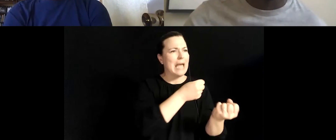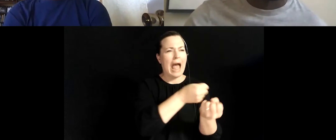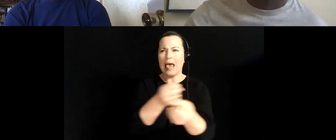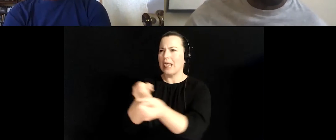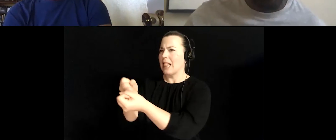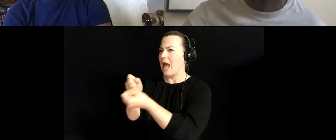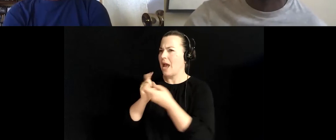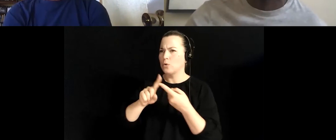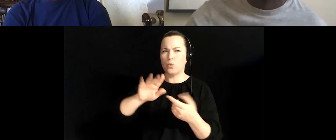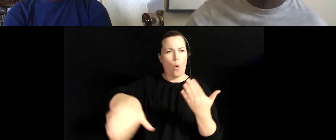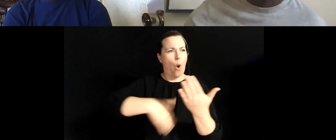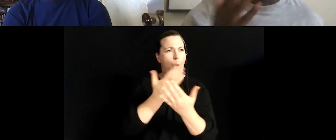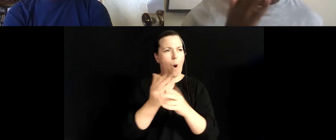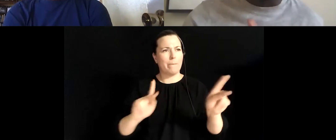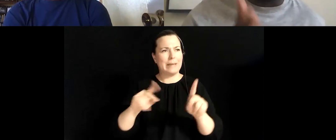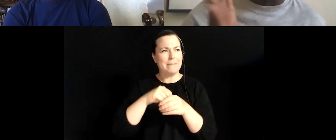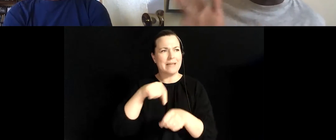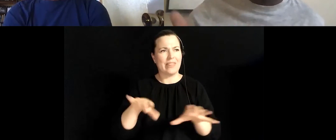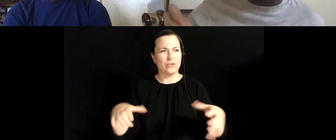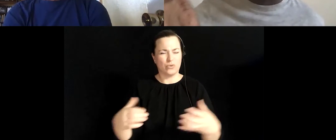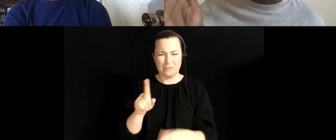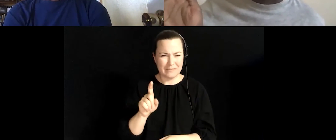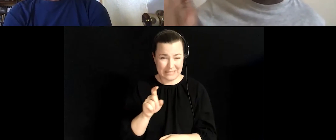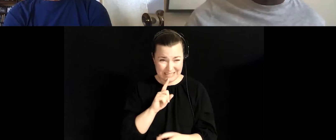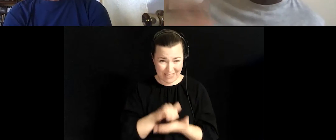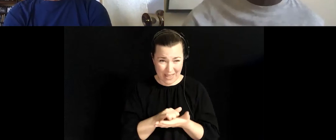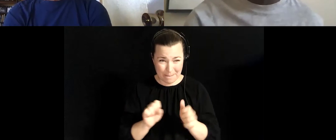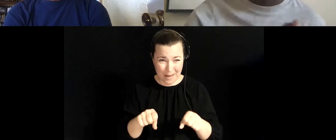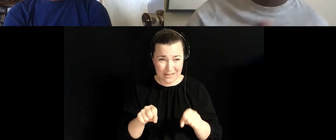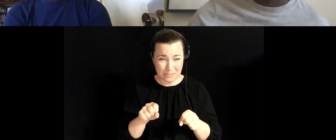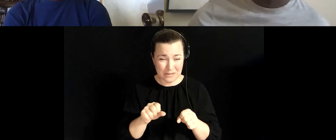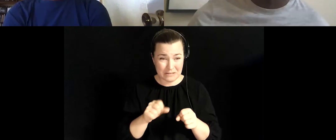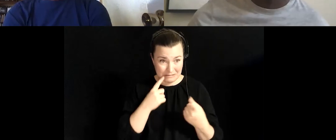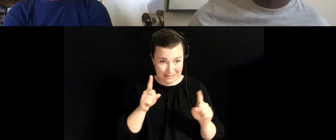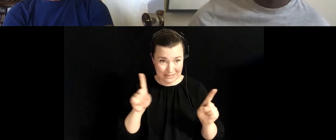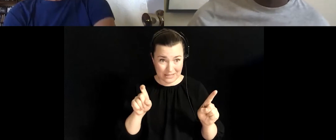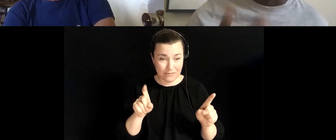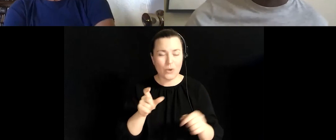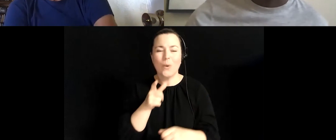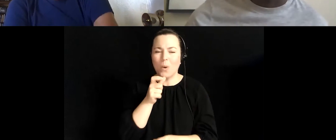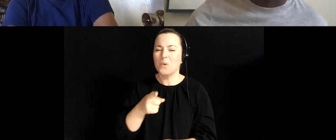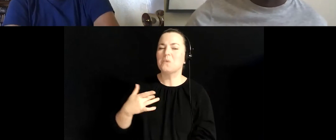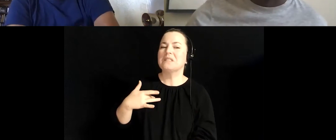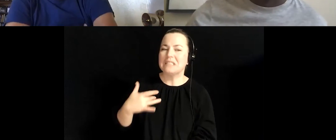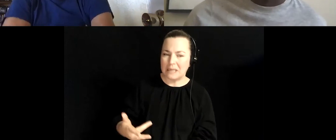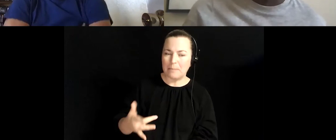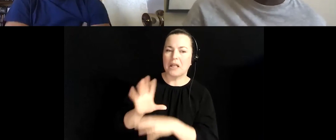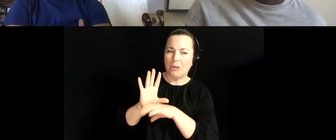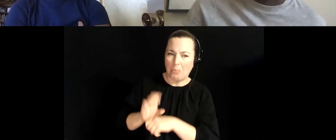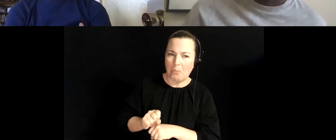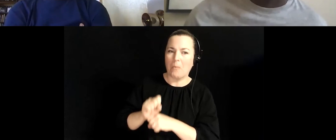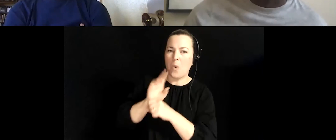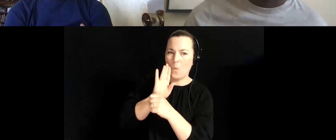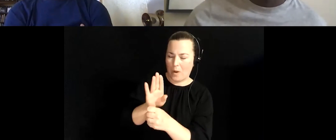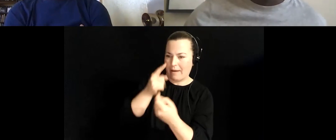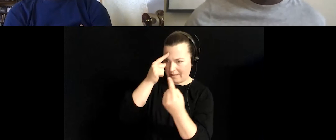really do that successfully, right? Who are you usually and going to be very aligned with based off of the characteristics that you